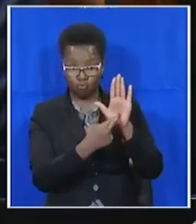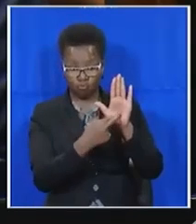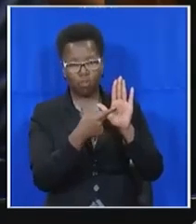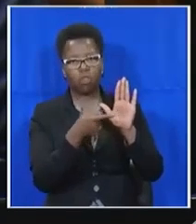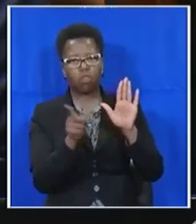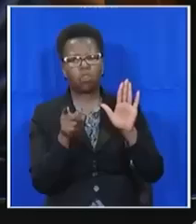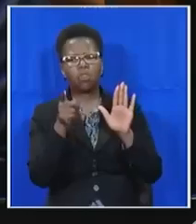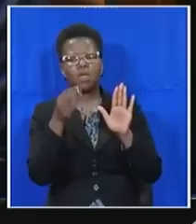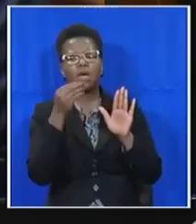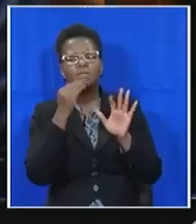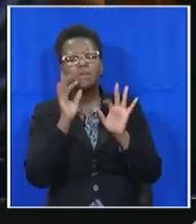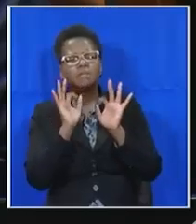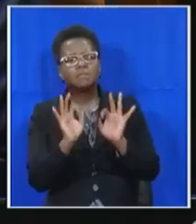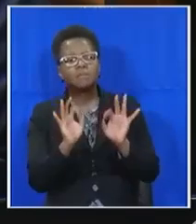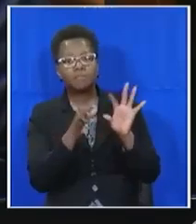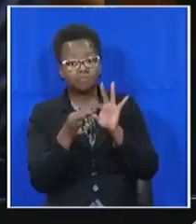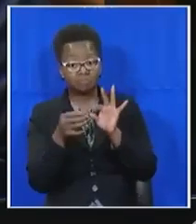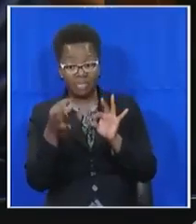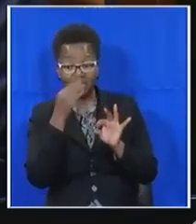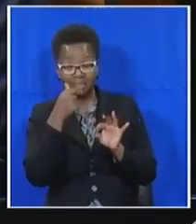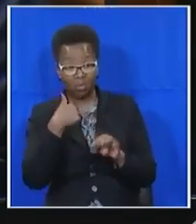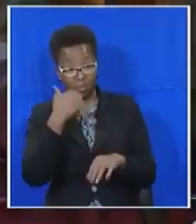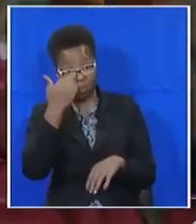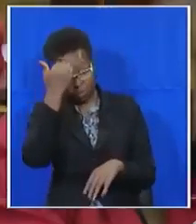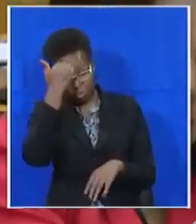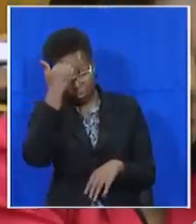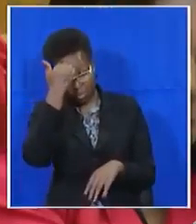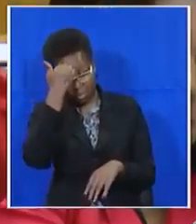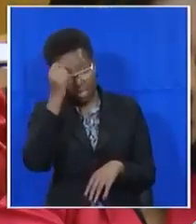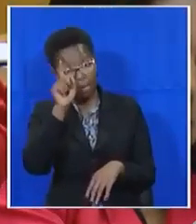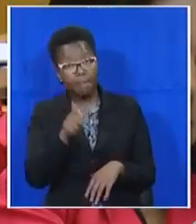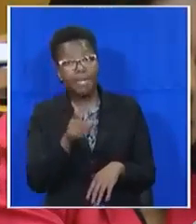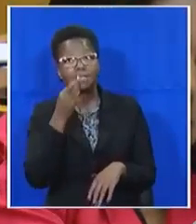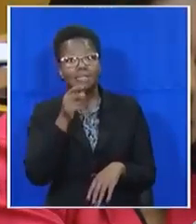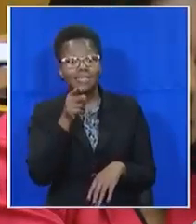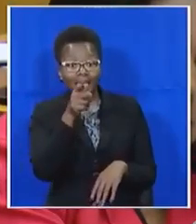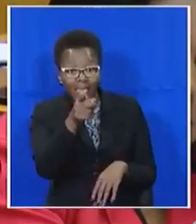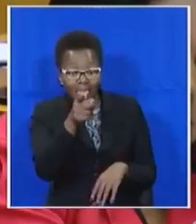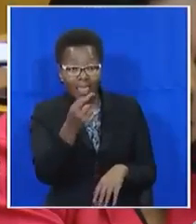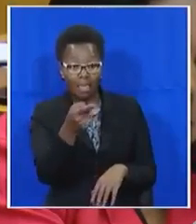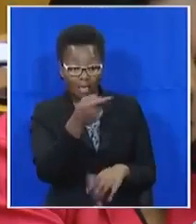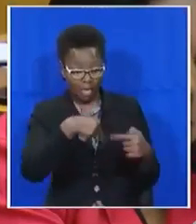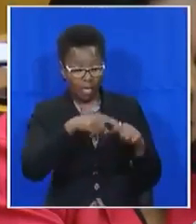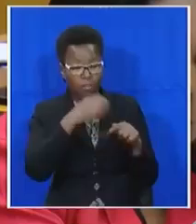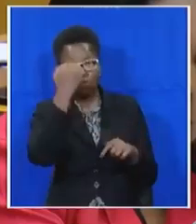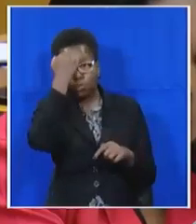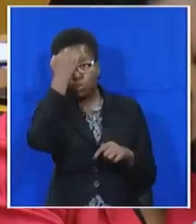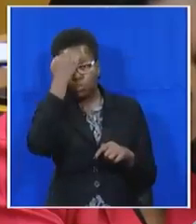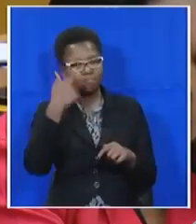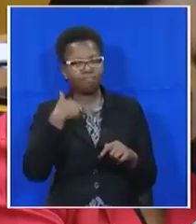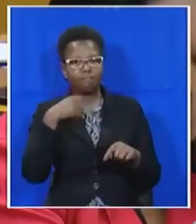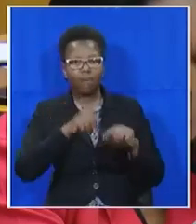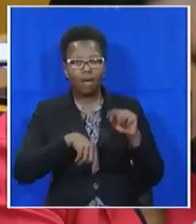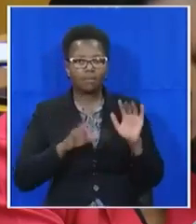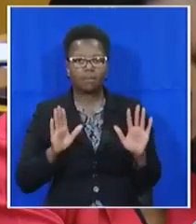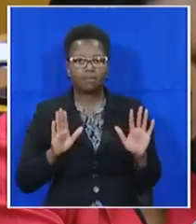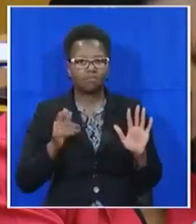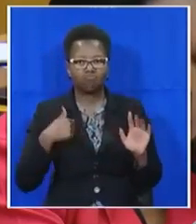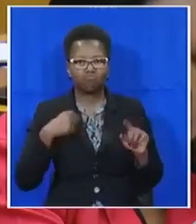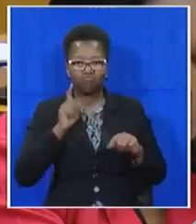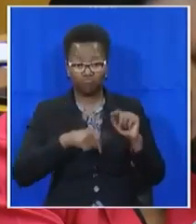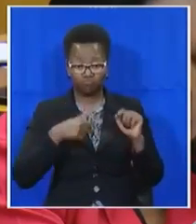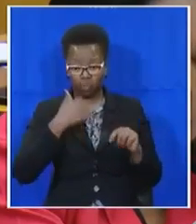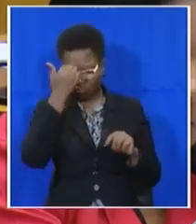said. He refers to us that was stupid. Honorable Must member. I withdraw that? He refers to us as stupid. Honorable I'm not member. going to withdraw No, that. I'm not no.